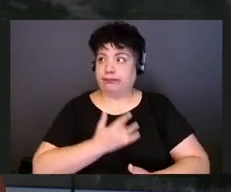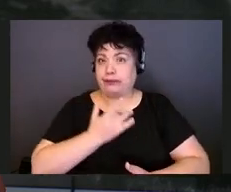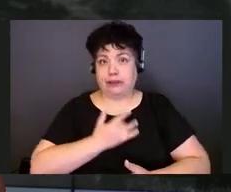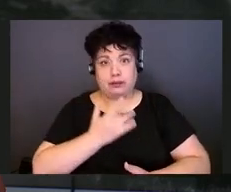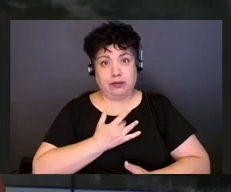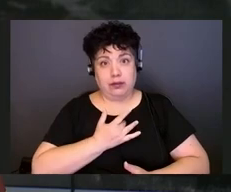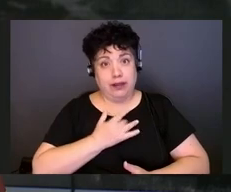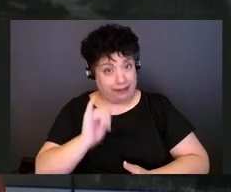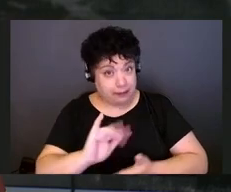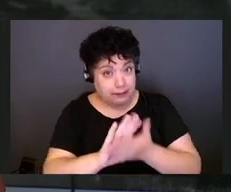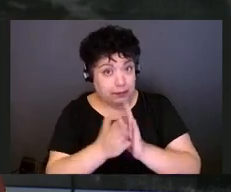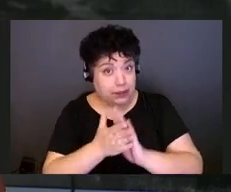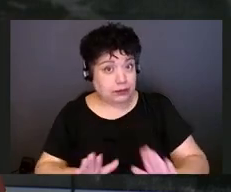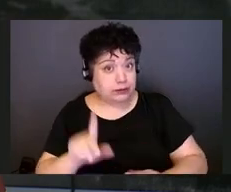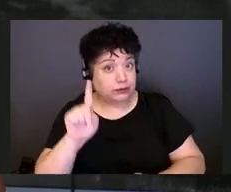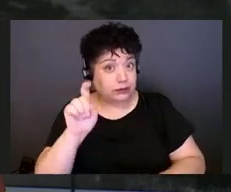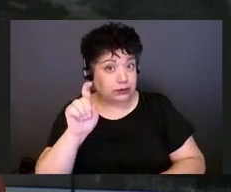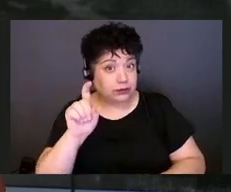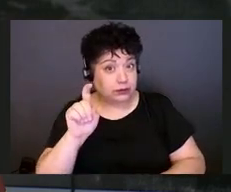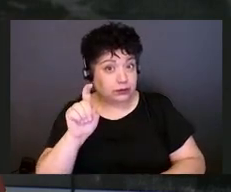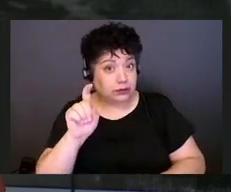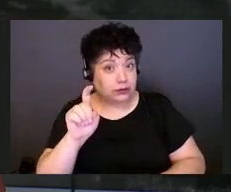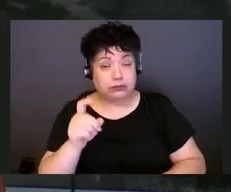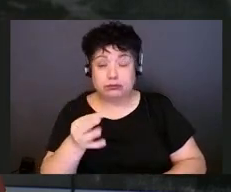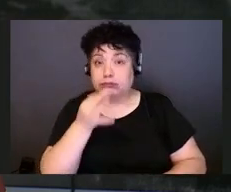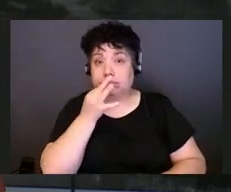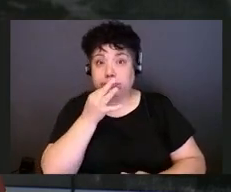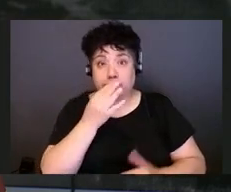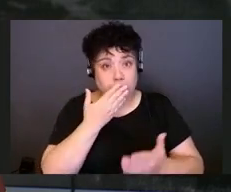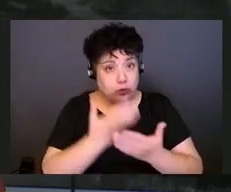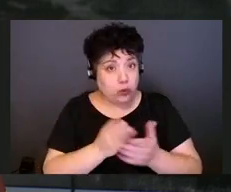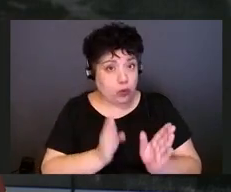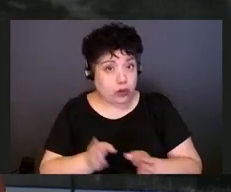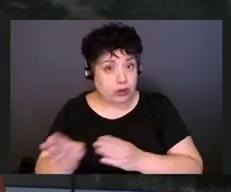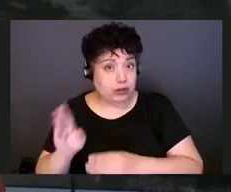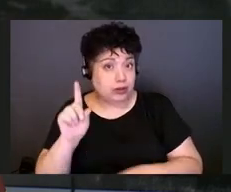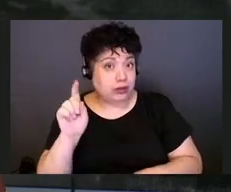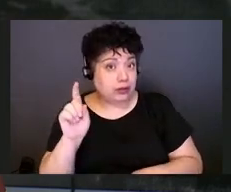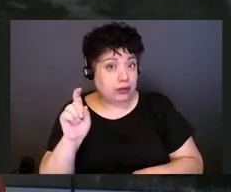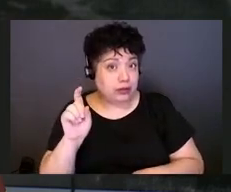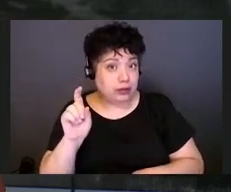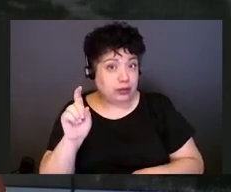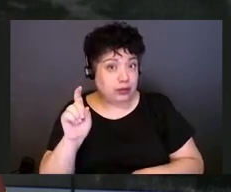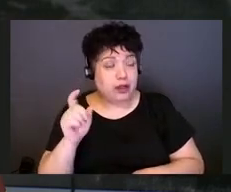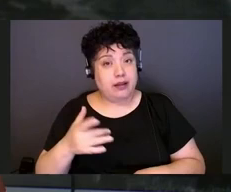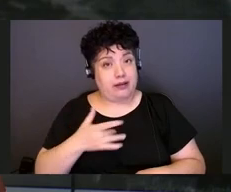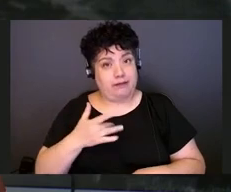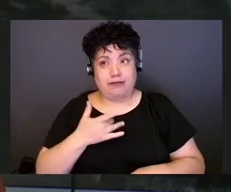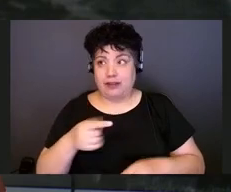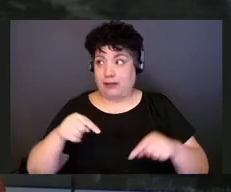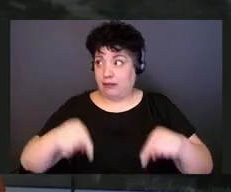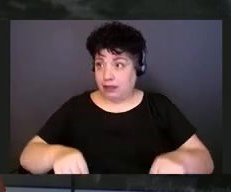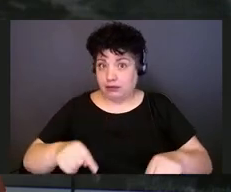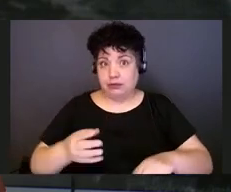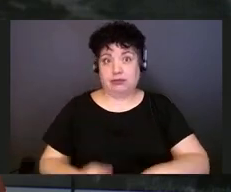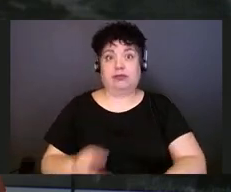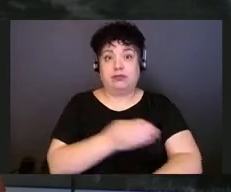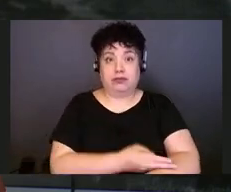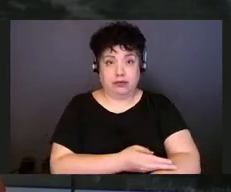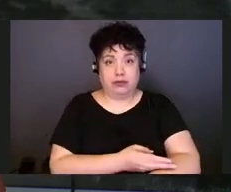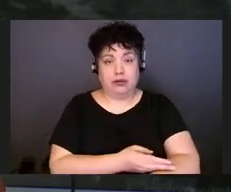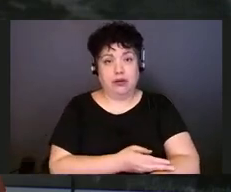peace? Could this be order? Could this be the better place we've always cried out